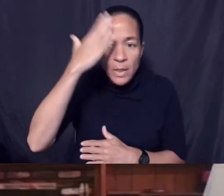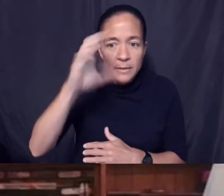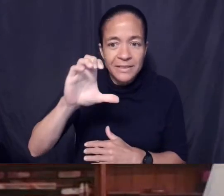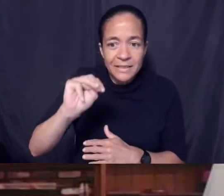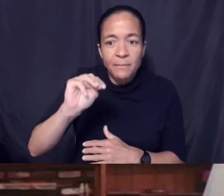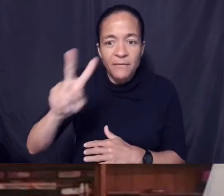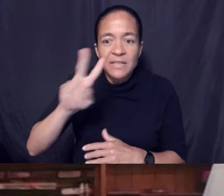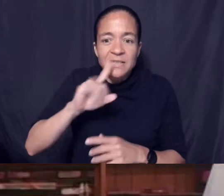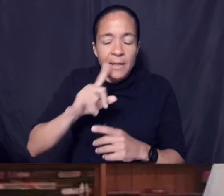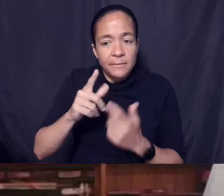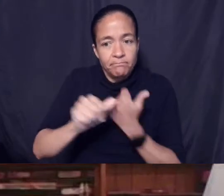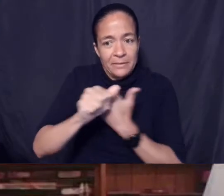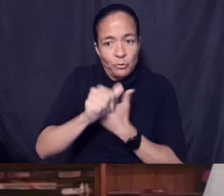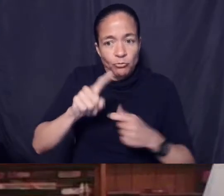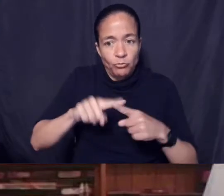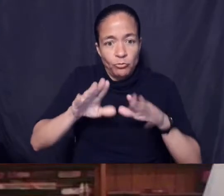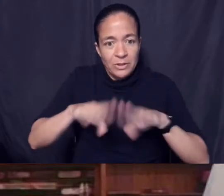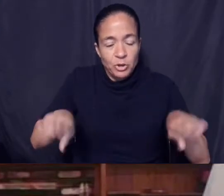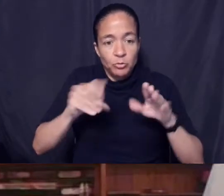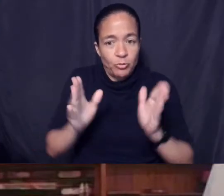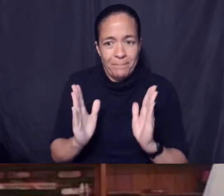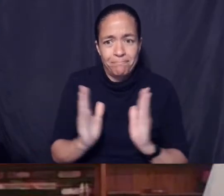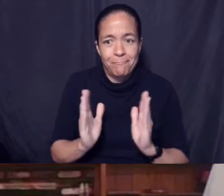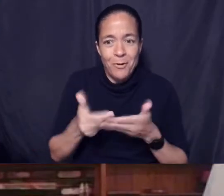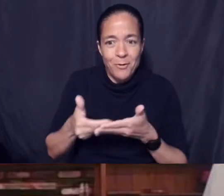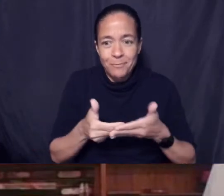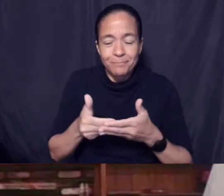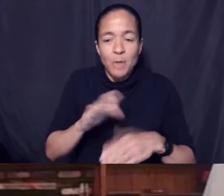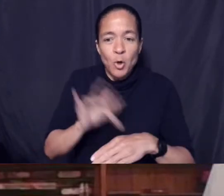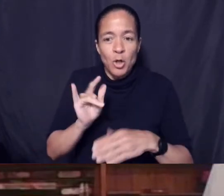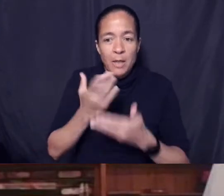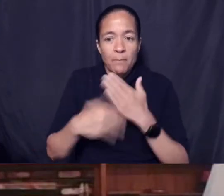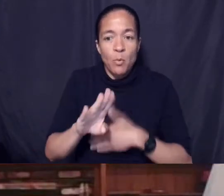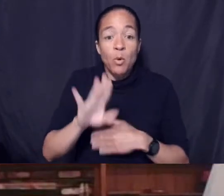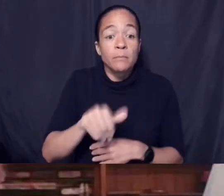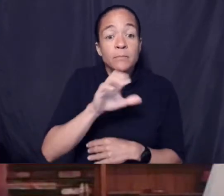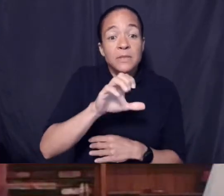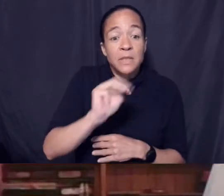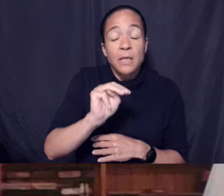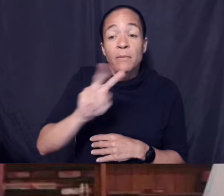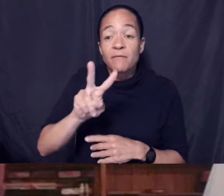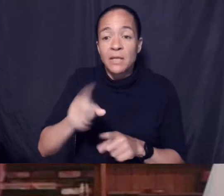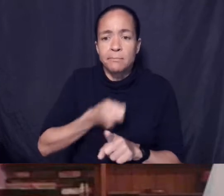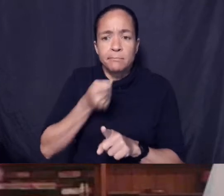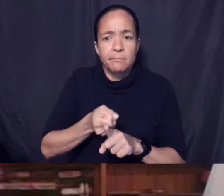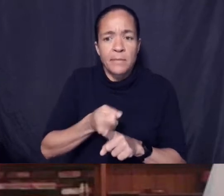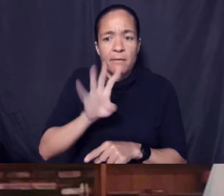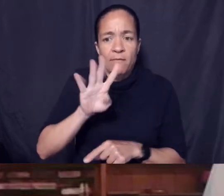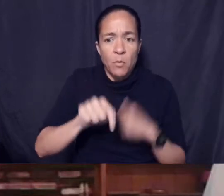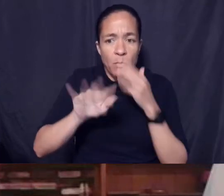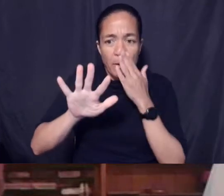children, especially our premature and small for date children. CMV affects 4.5 children out of